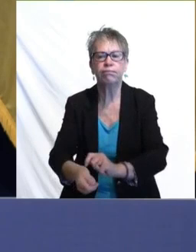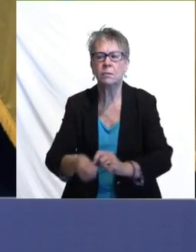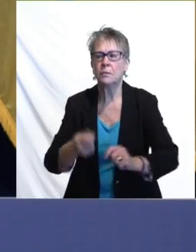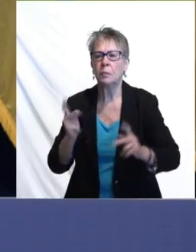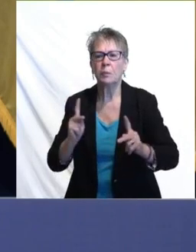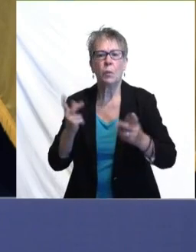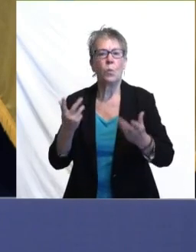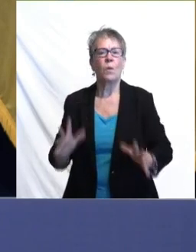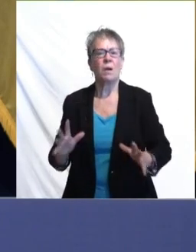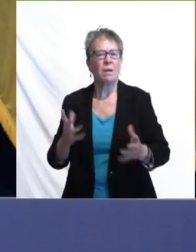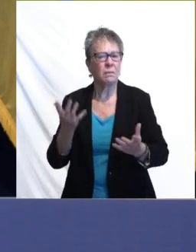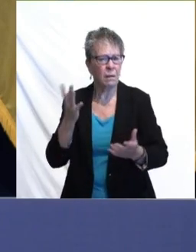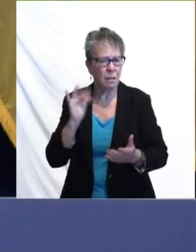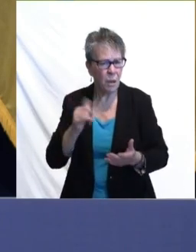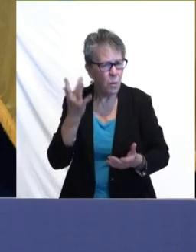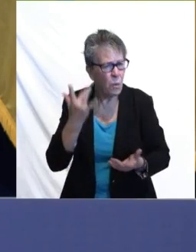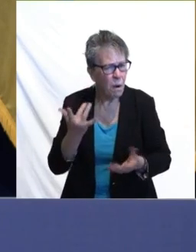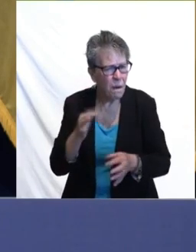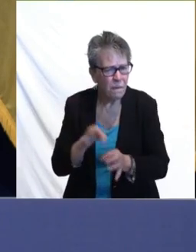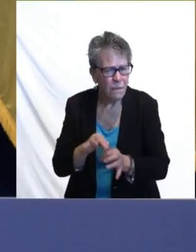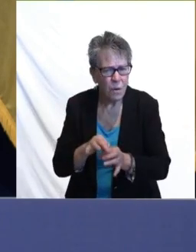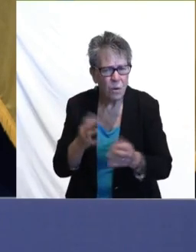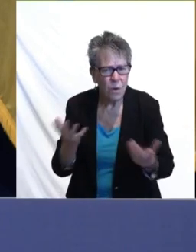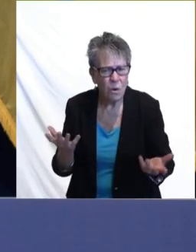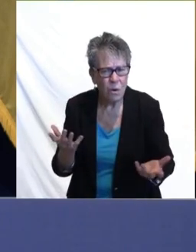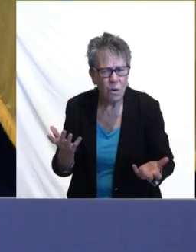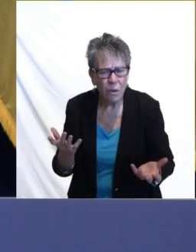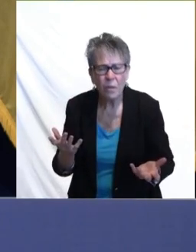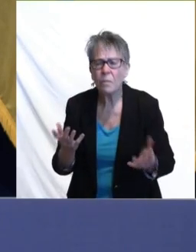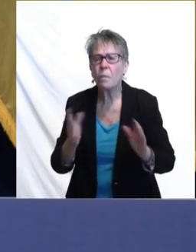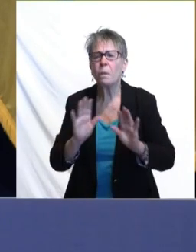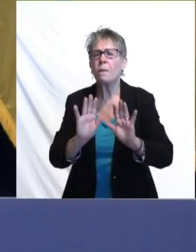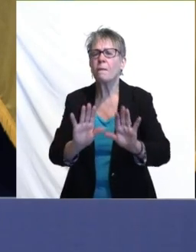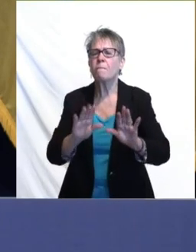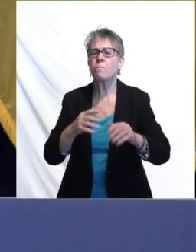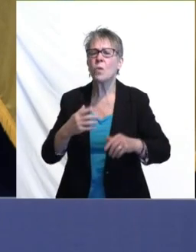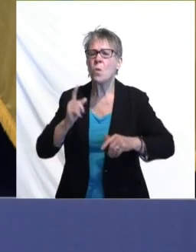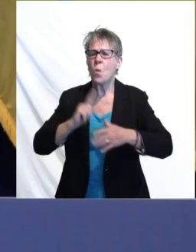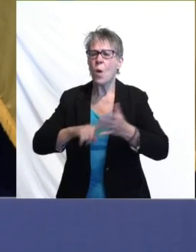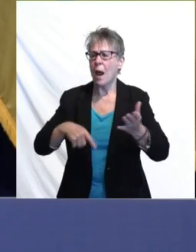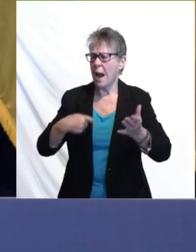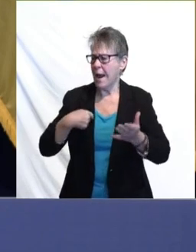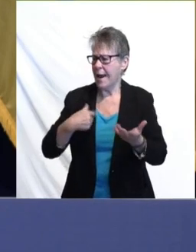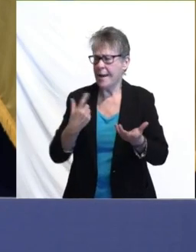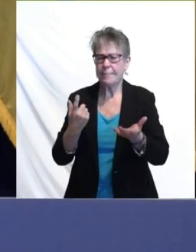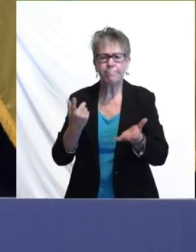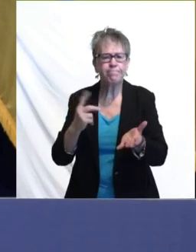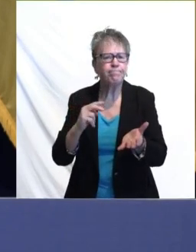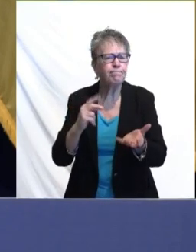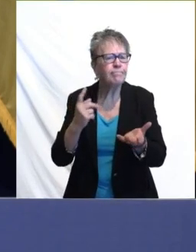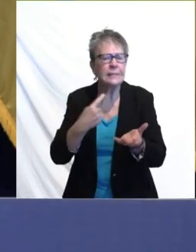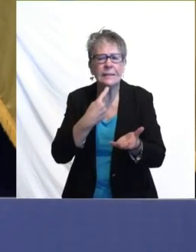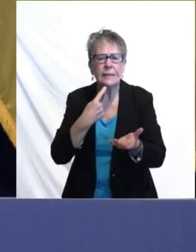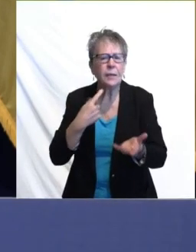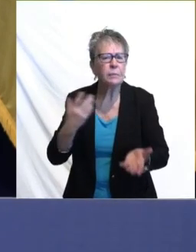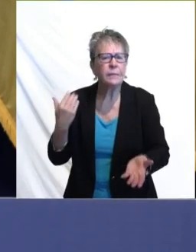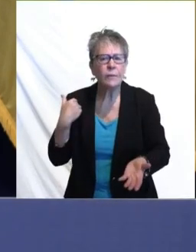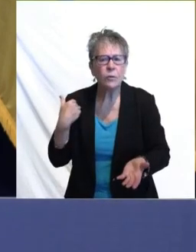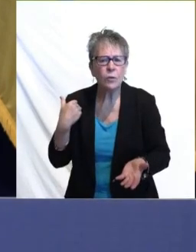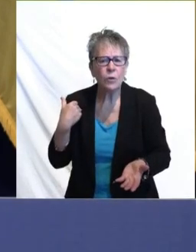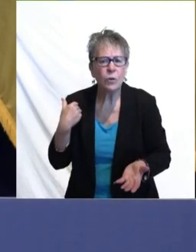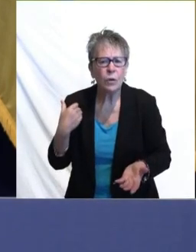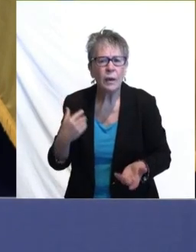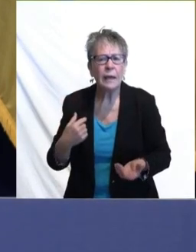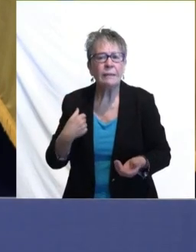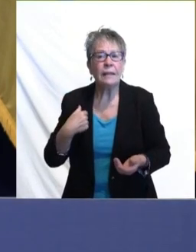I'll probably just reiterate what I've said when I've been asked about the election to date, which is, I think if